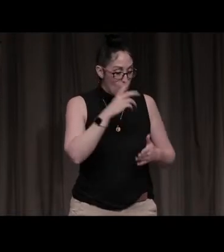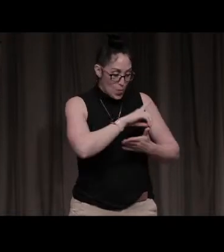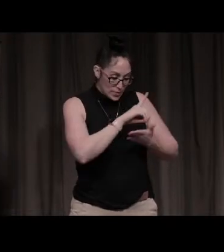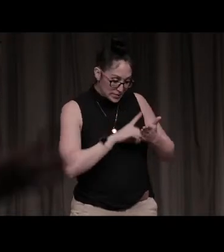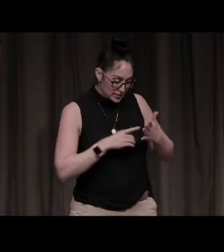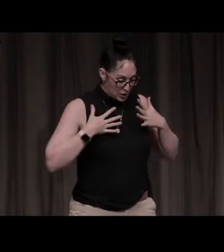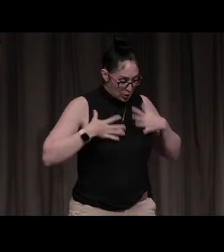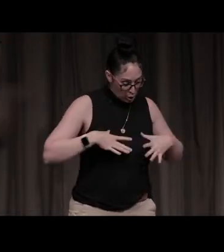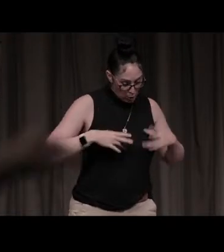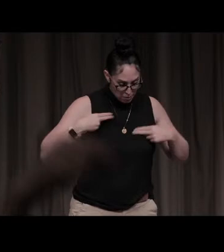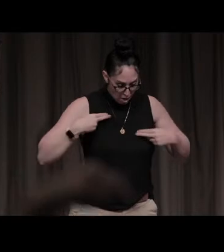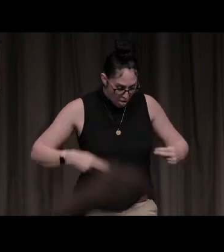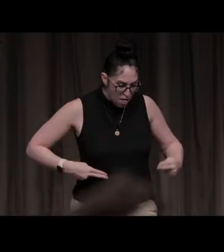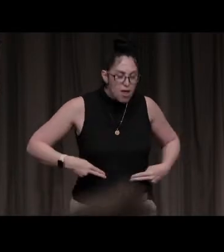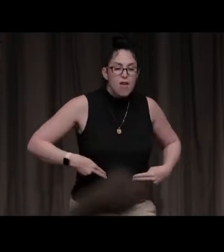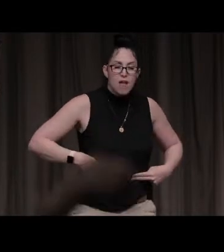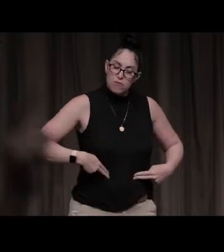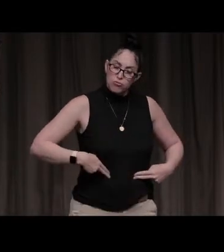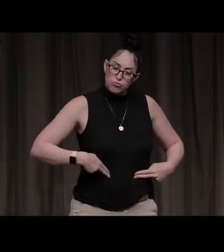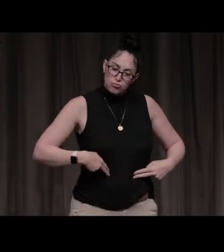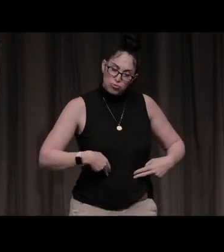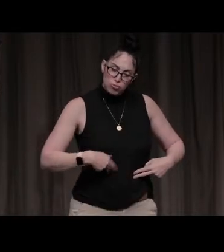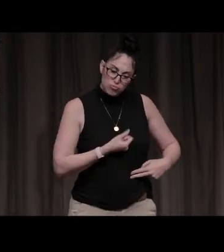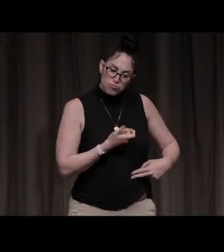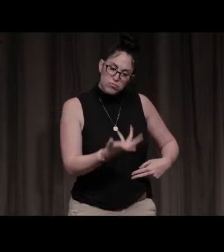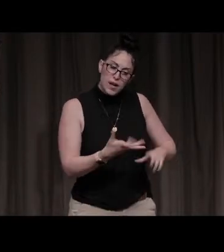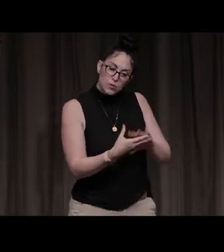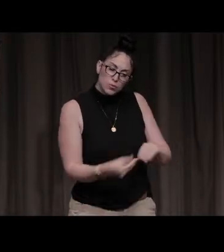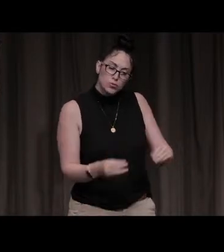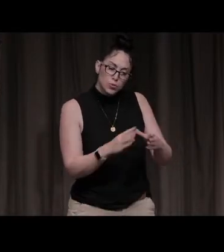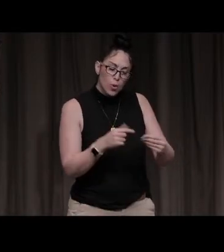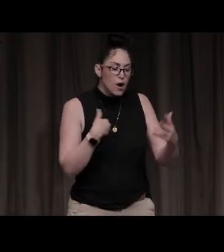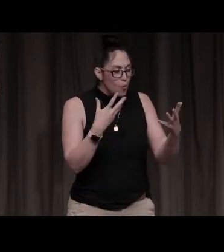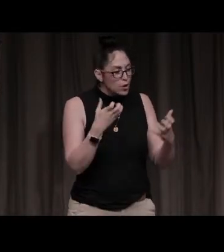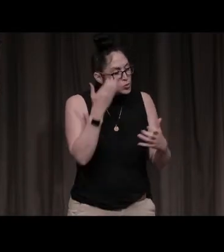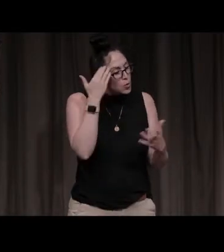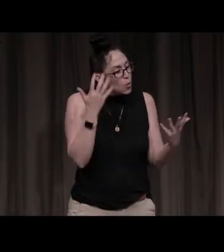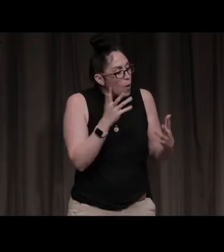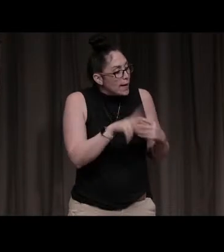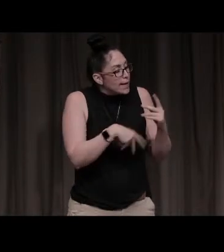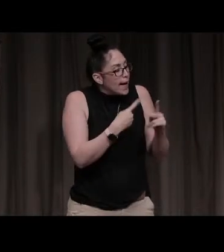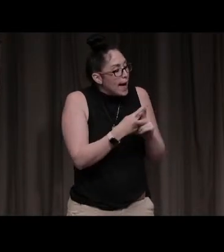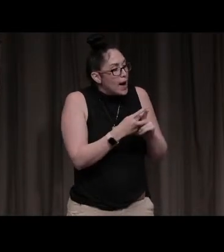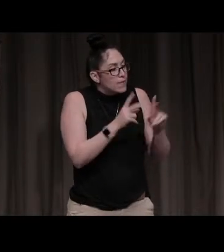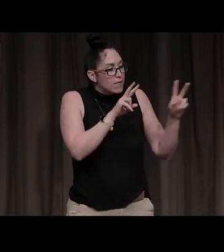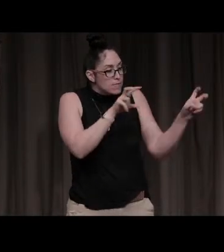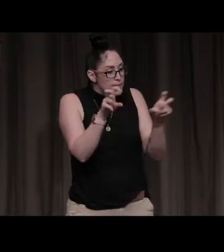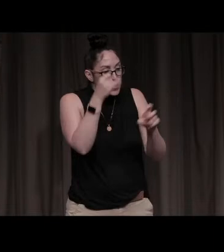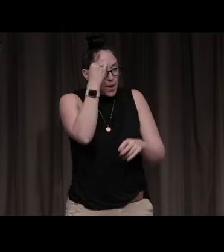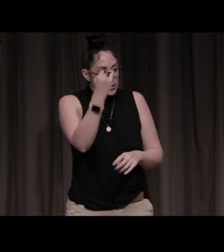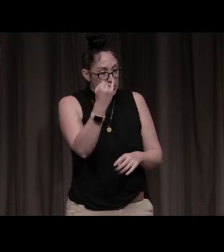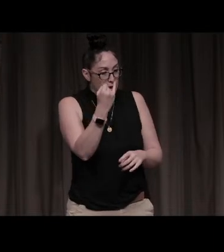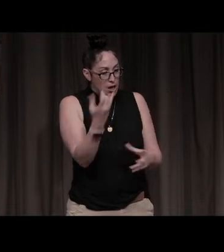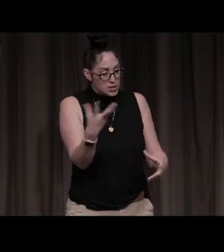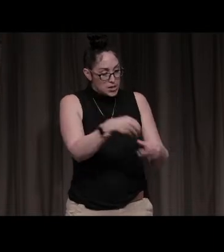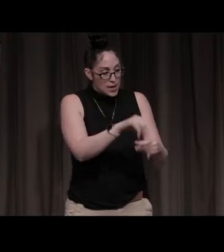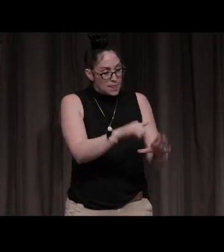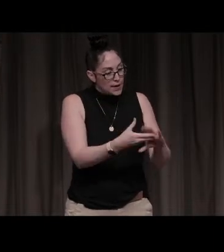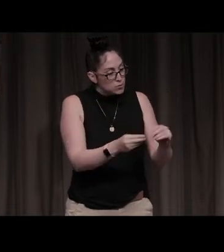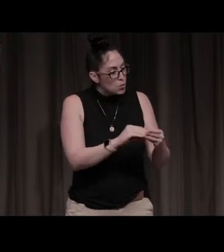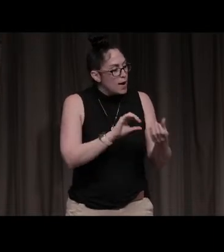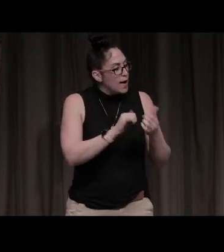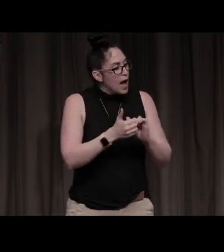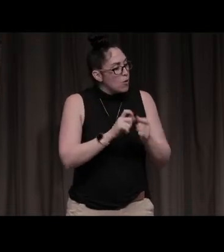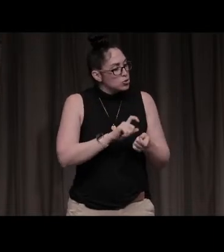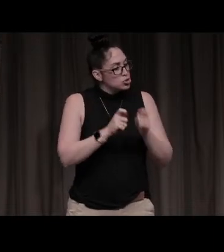to tell stories. I want to know what kind of themes are explored in those stories, and how do they change over time,